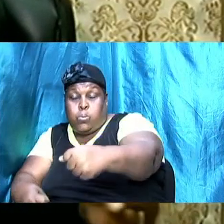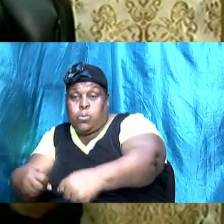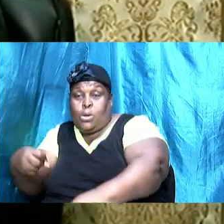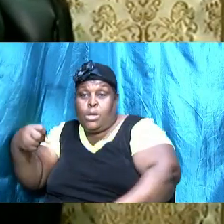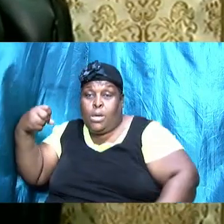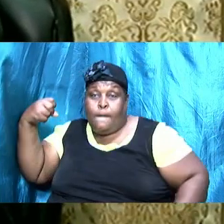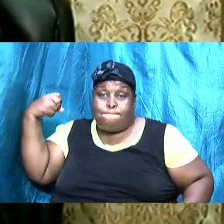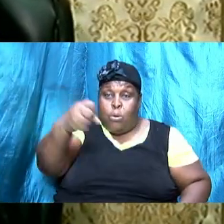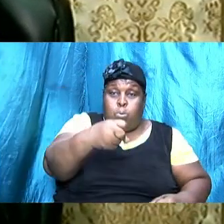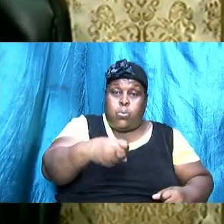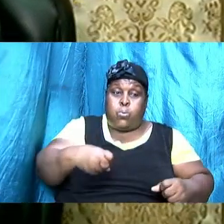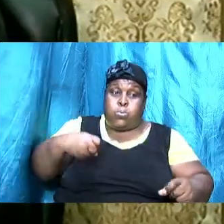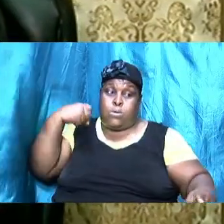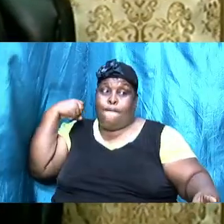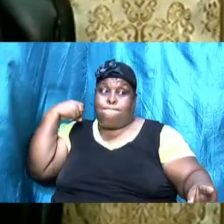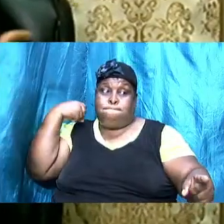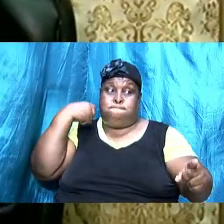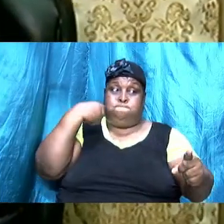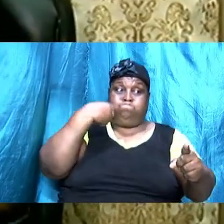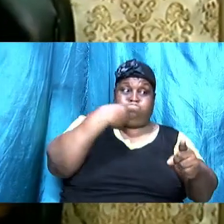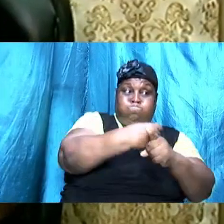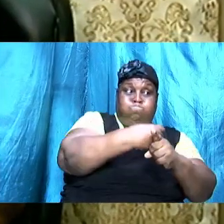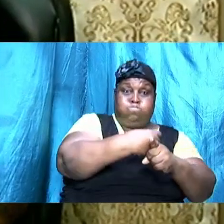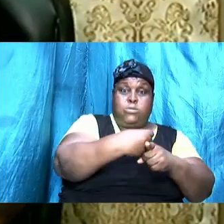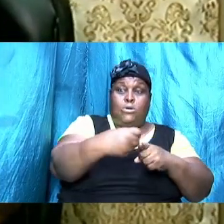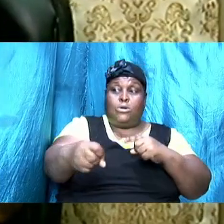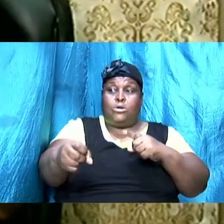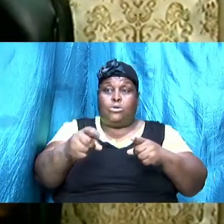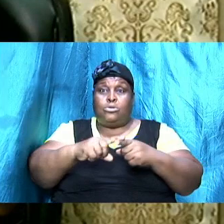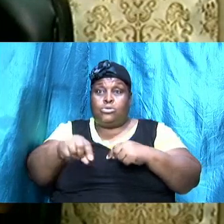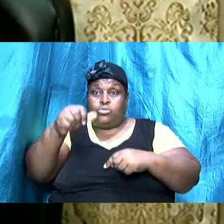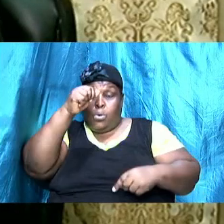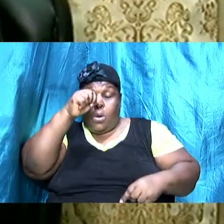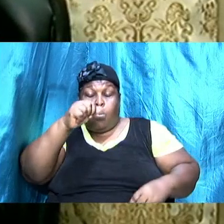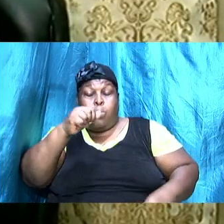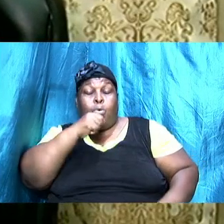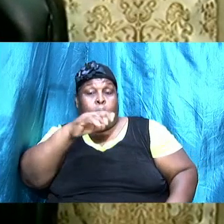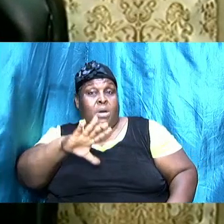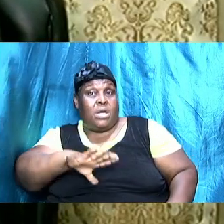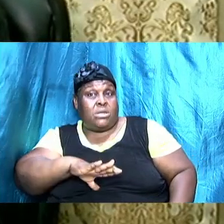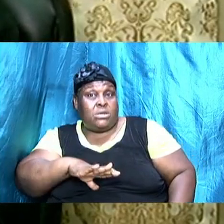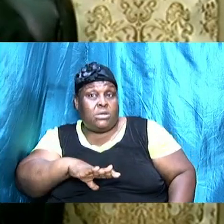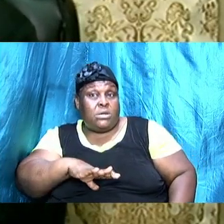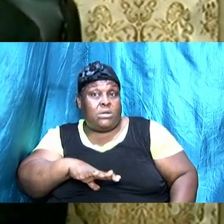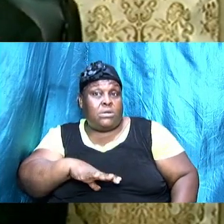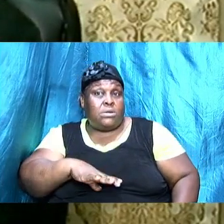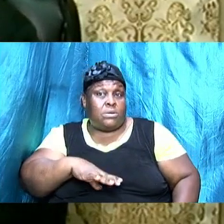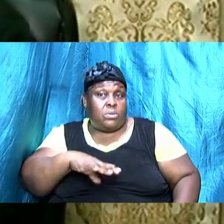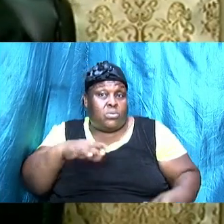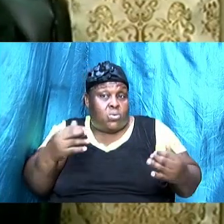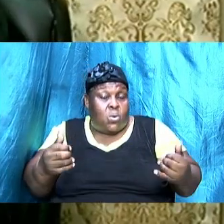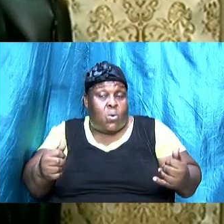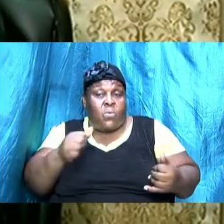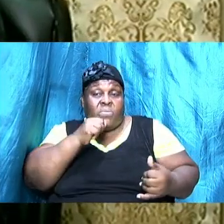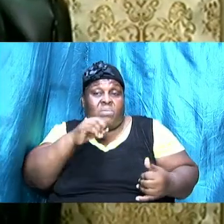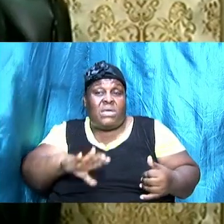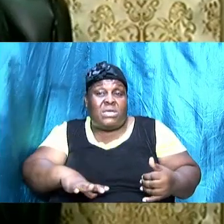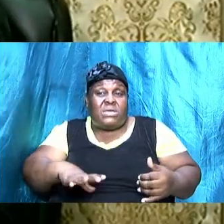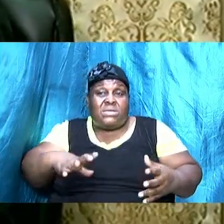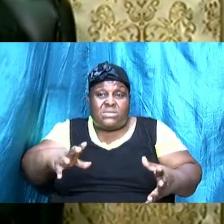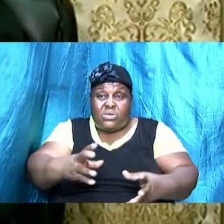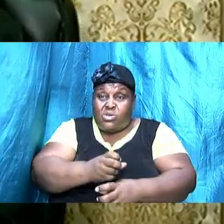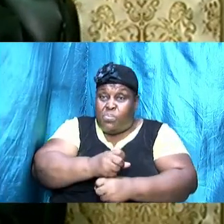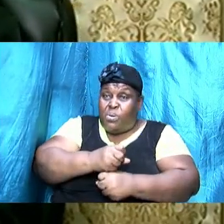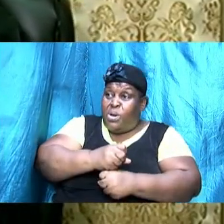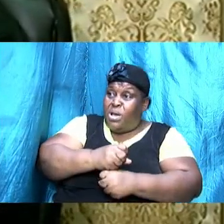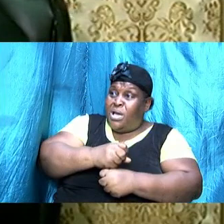giving some serious blows to a woman. The image, now the man now takes up a stool, a piece